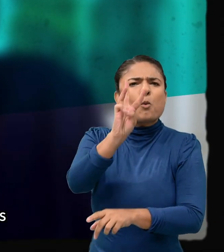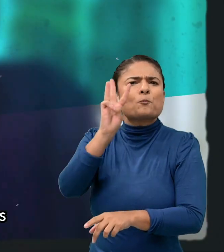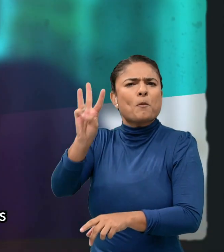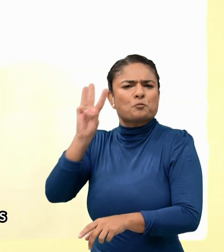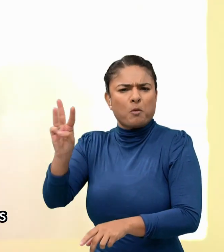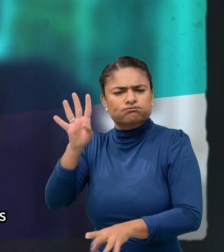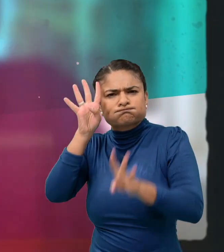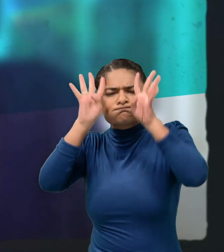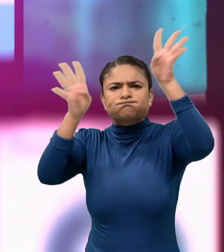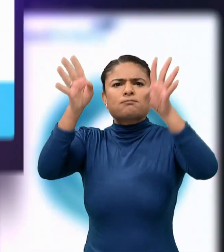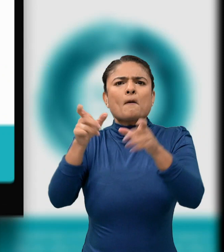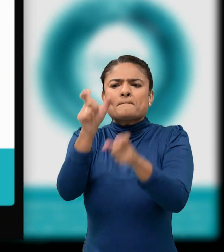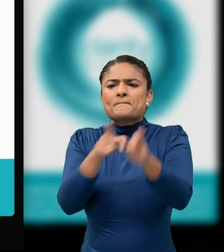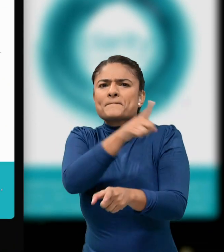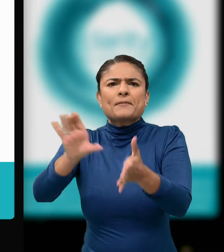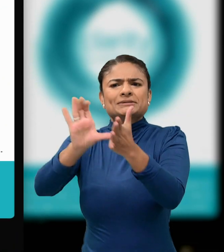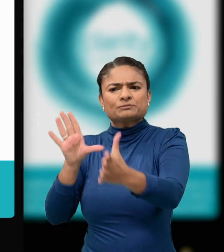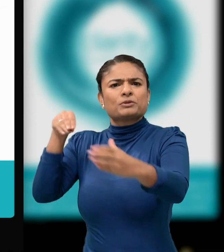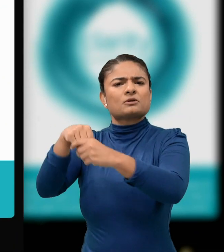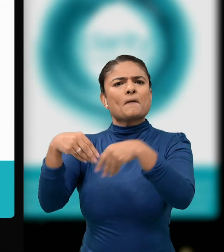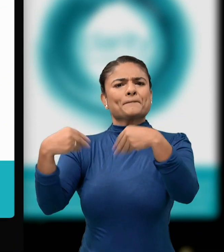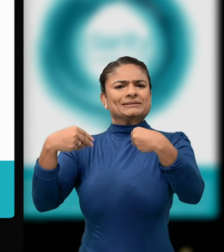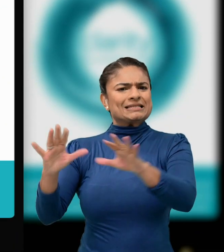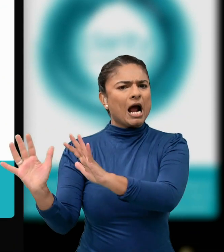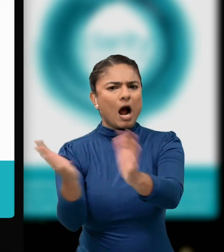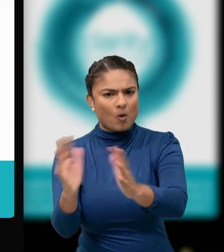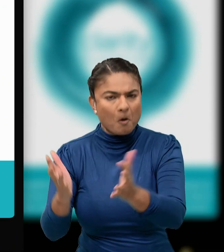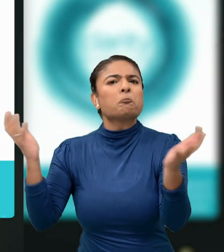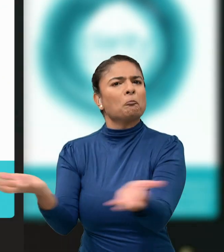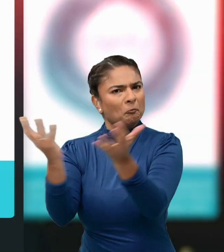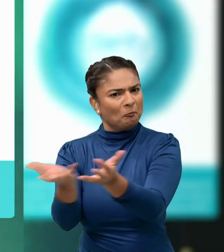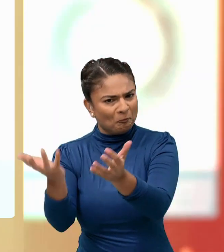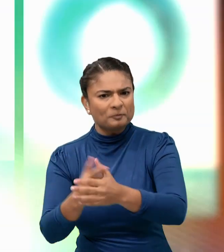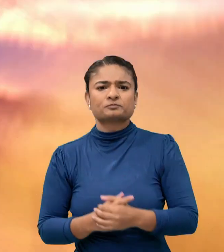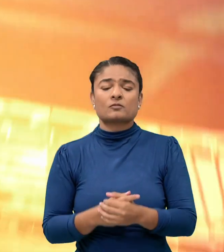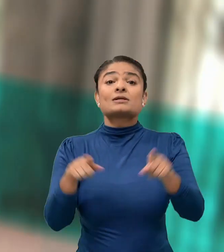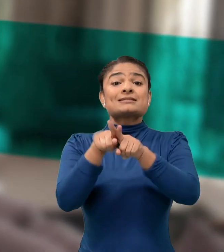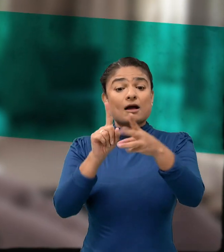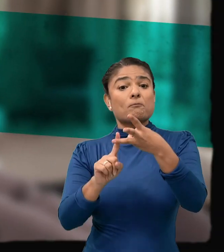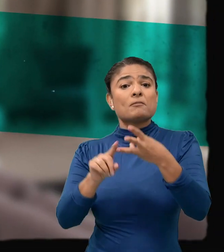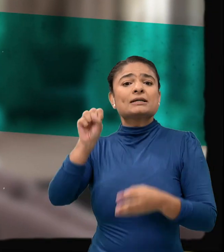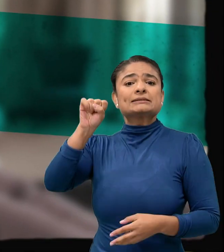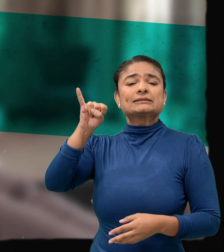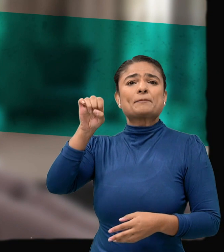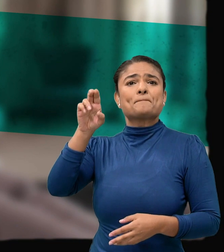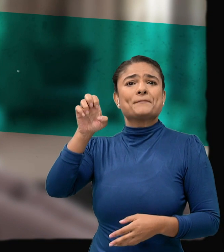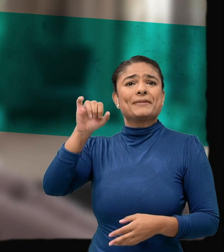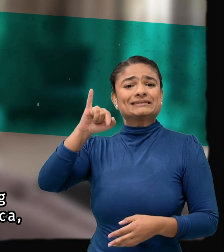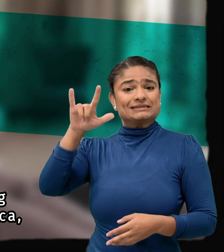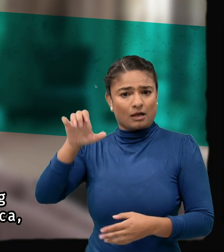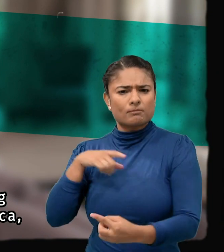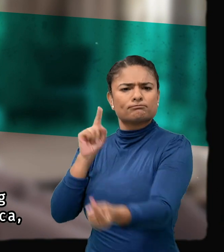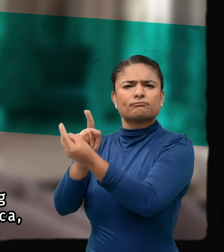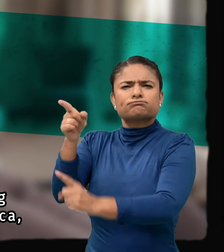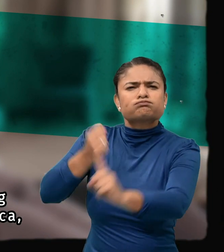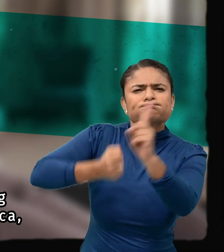and the free thinkers who works with clients in the private and public sectors. We spoke to Sebenzile Matsebula,